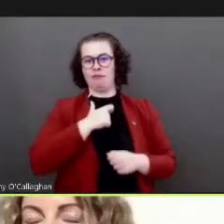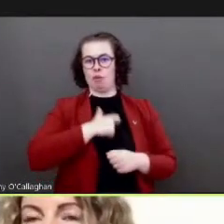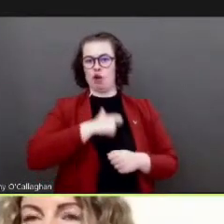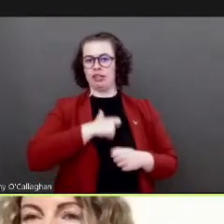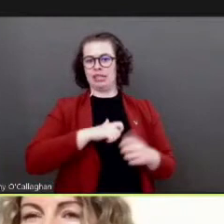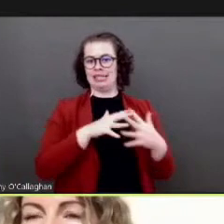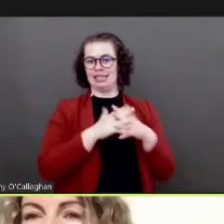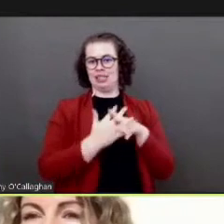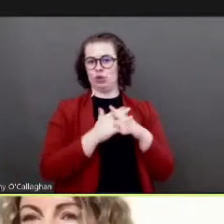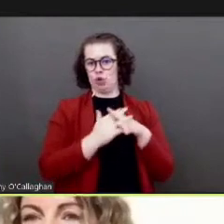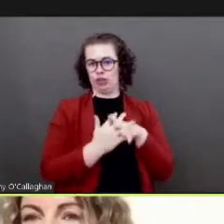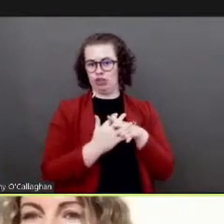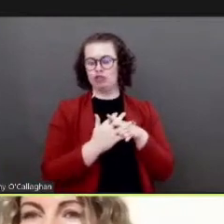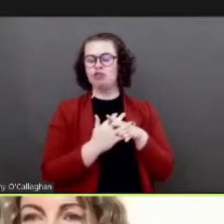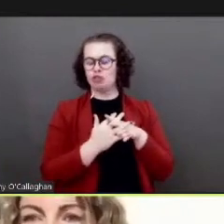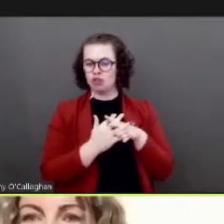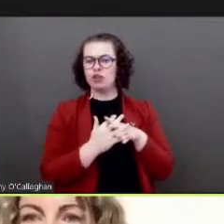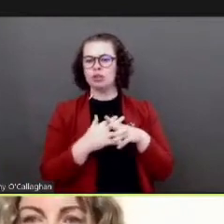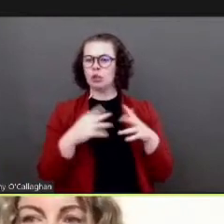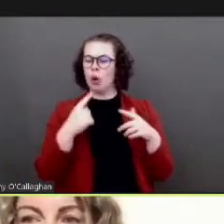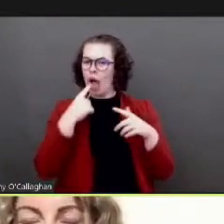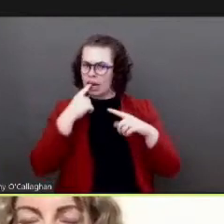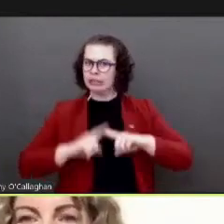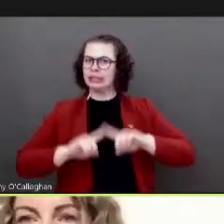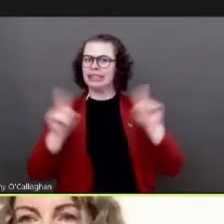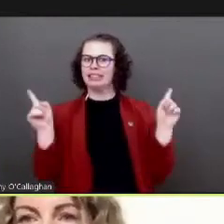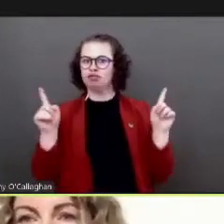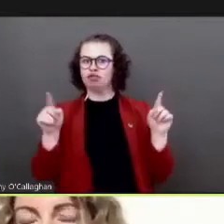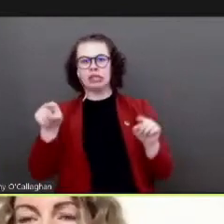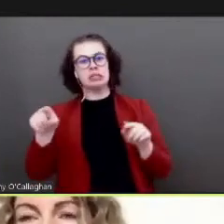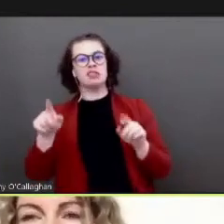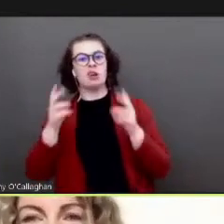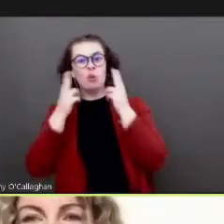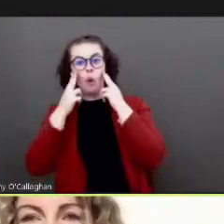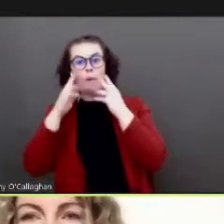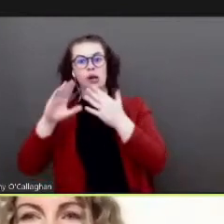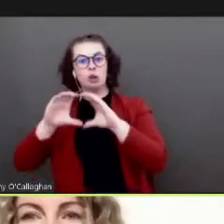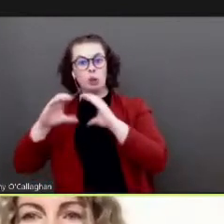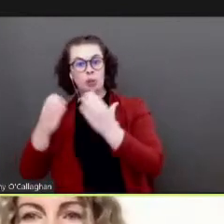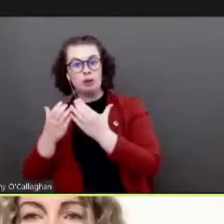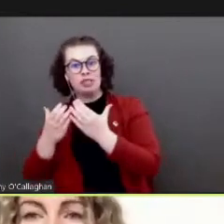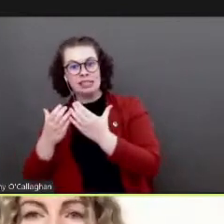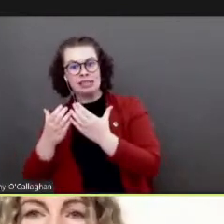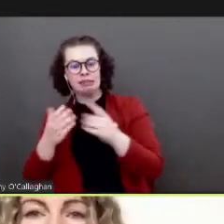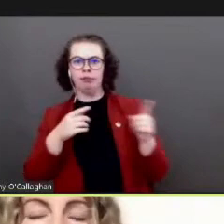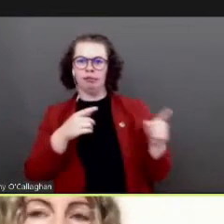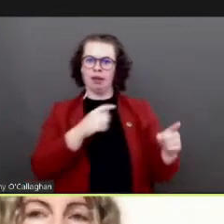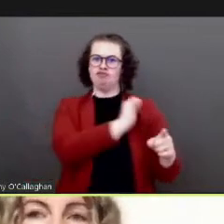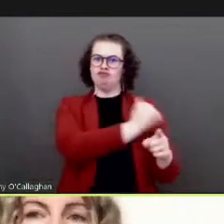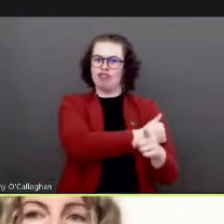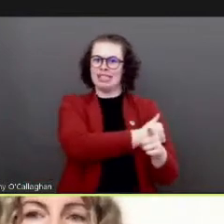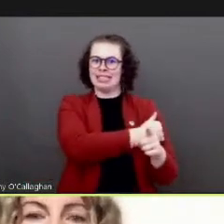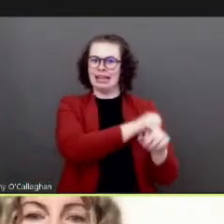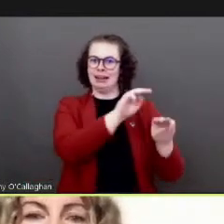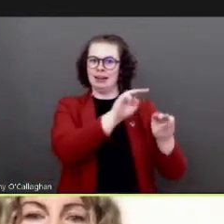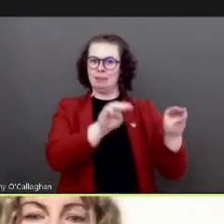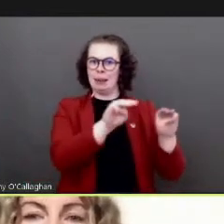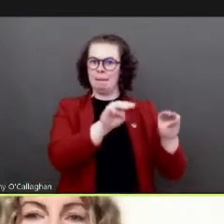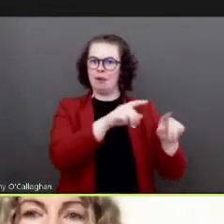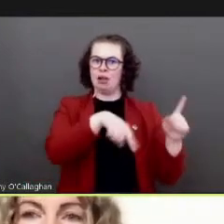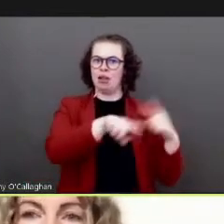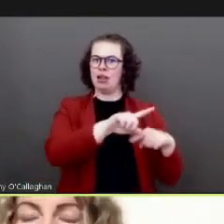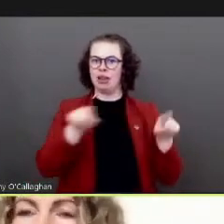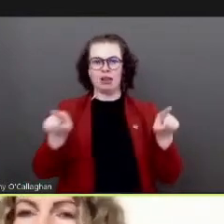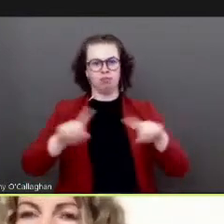disorder. It's a very, very stark differential in the percentages there. It's not a diagnosis